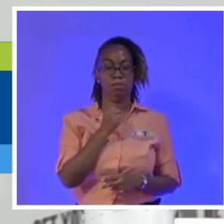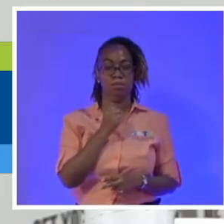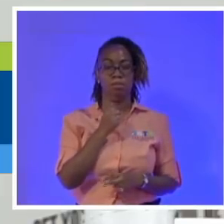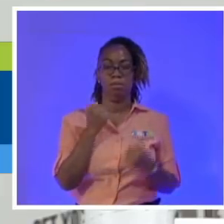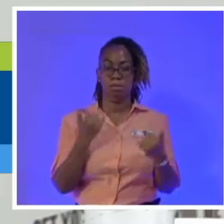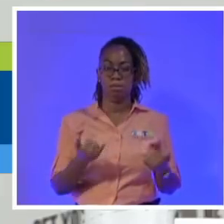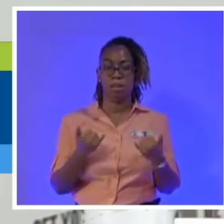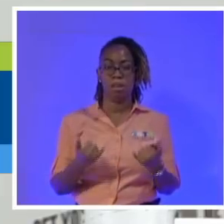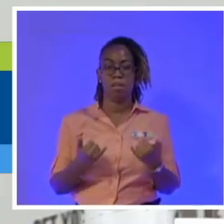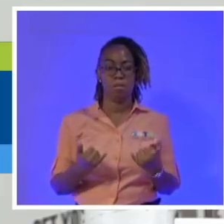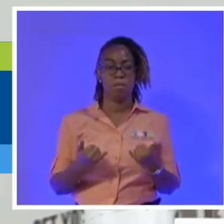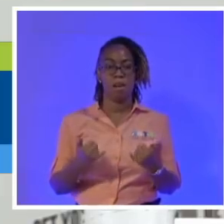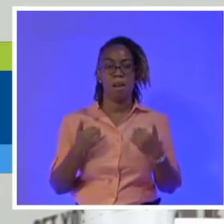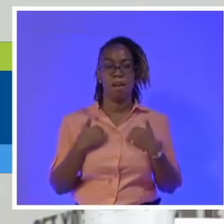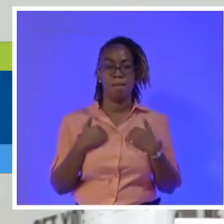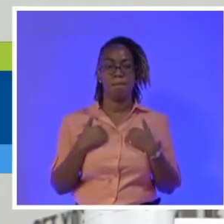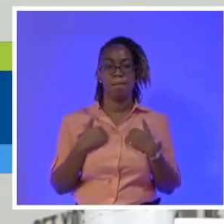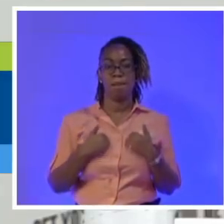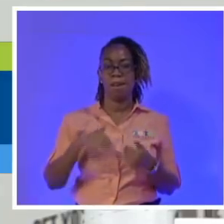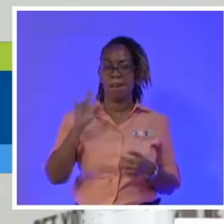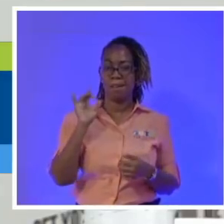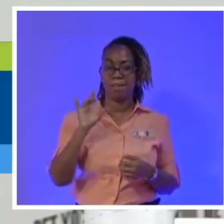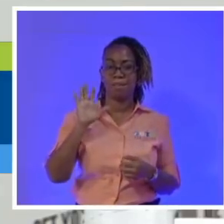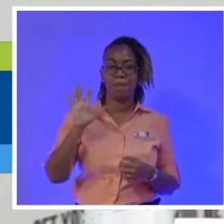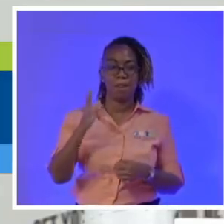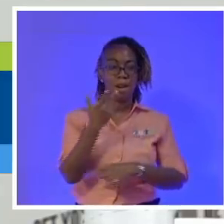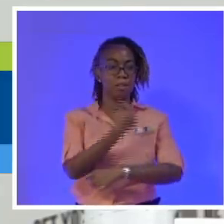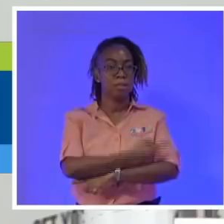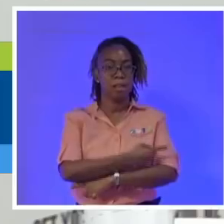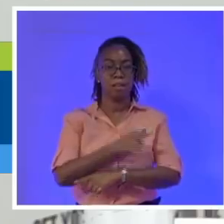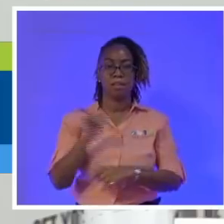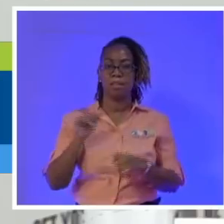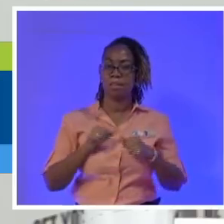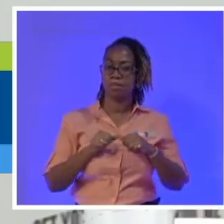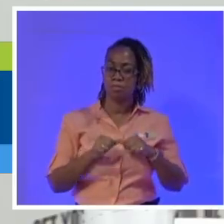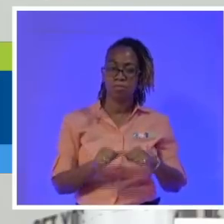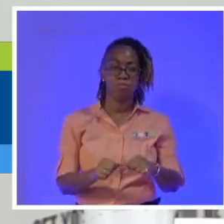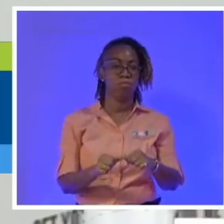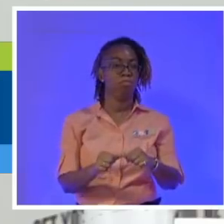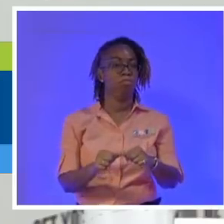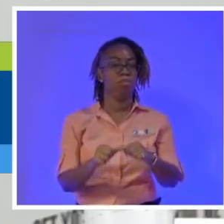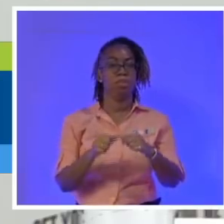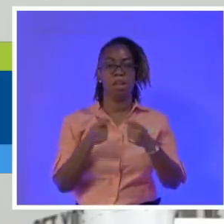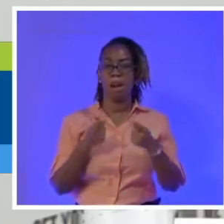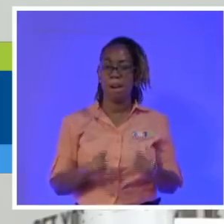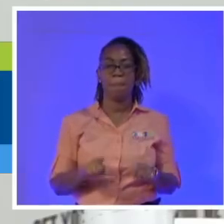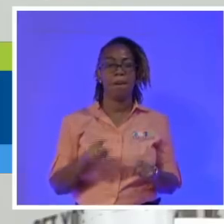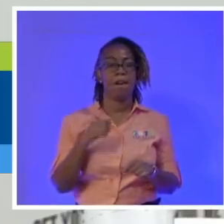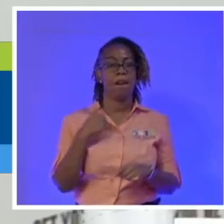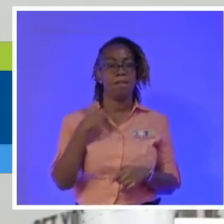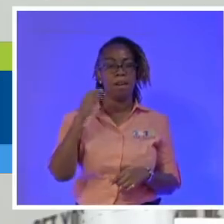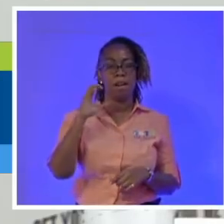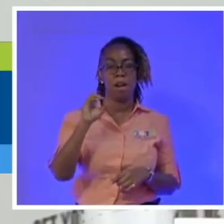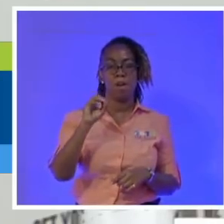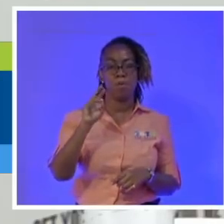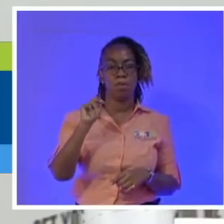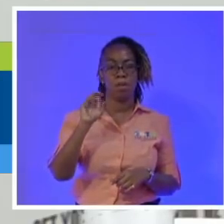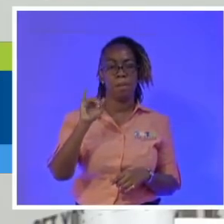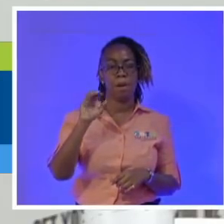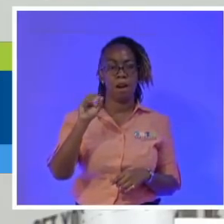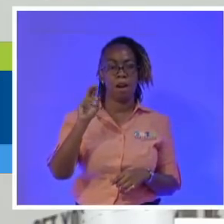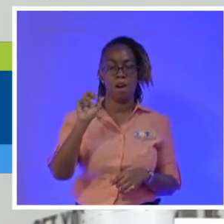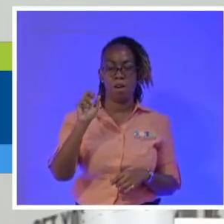an 85-day trend. We have the Omicron variant,